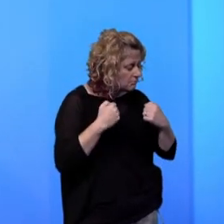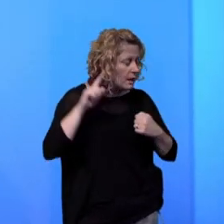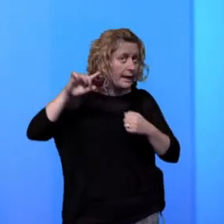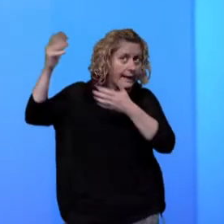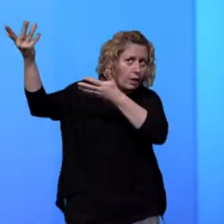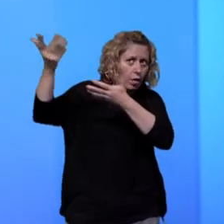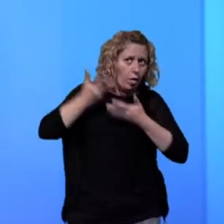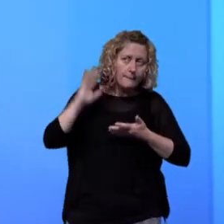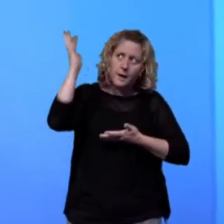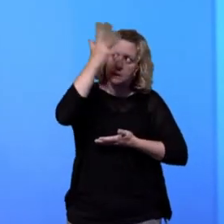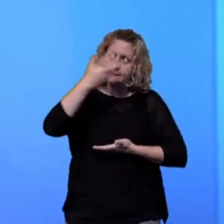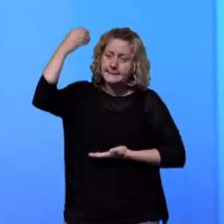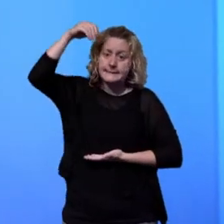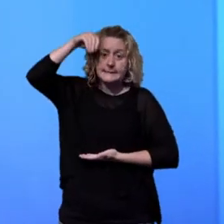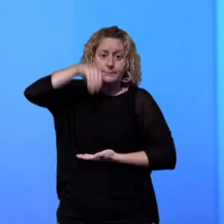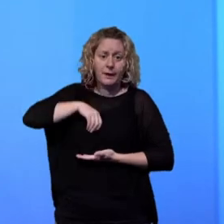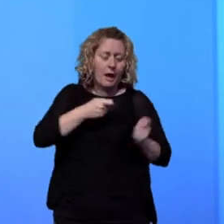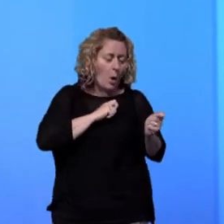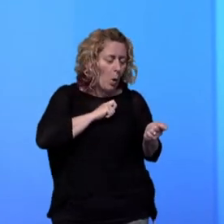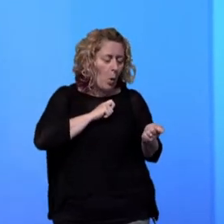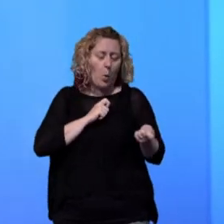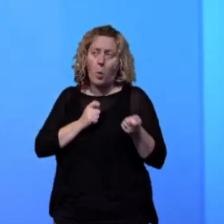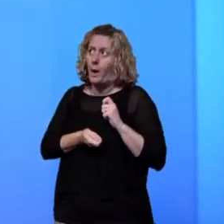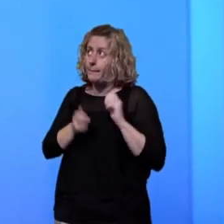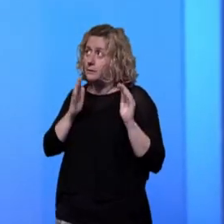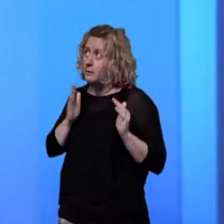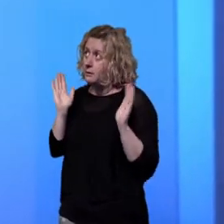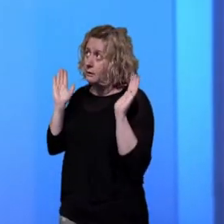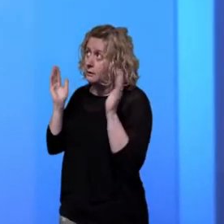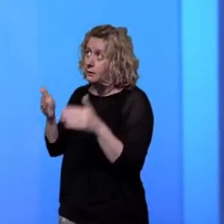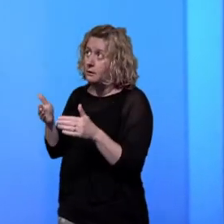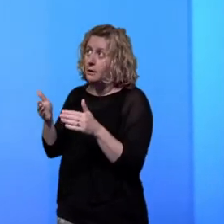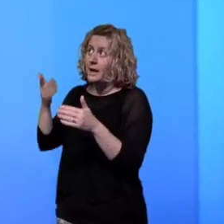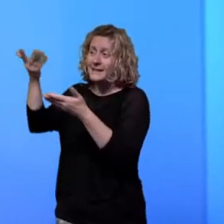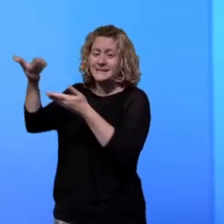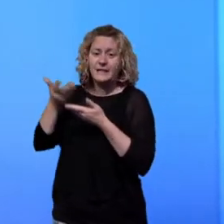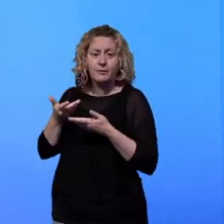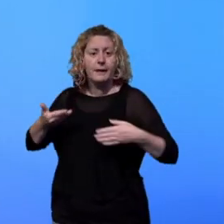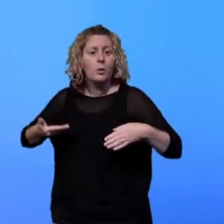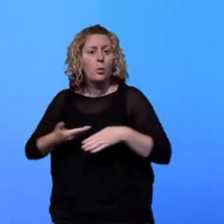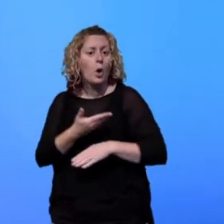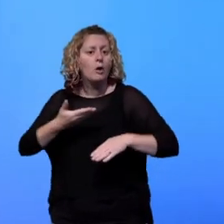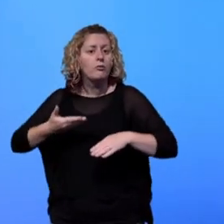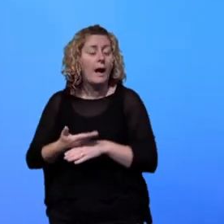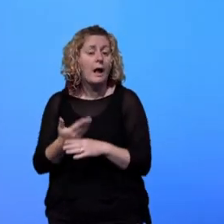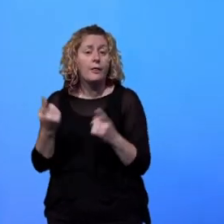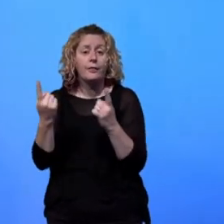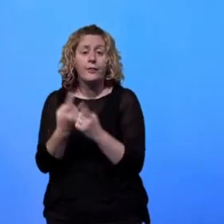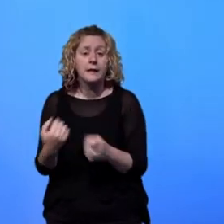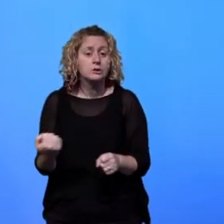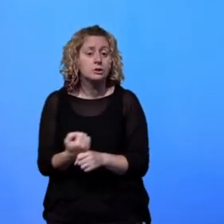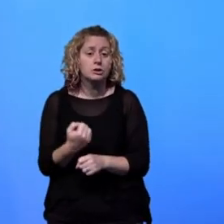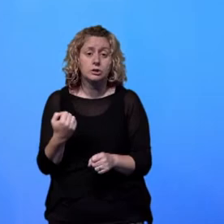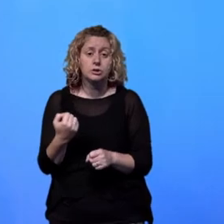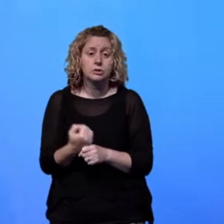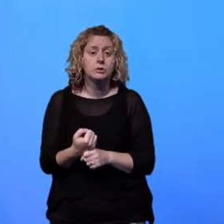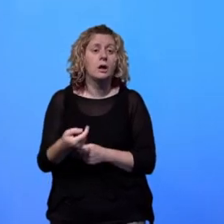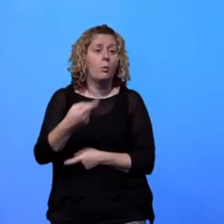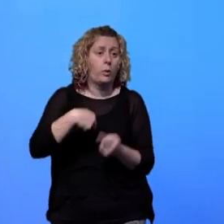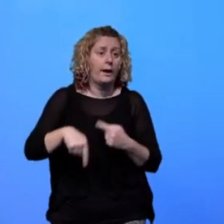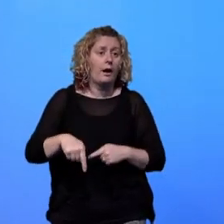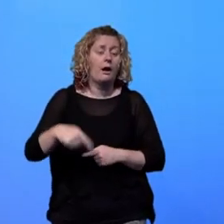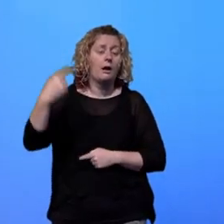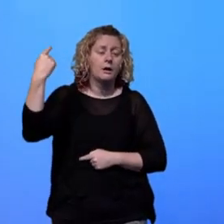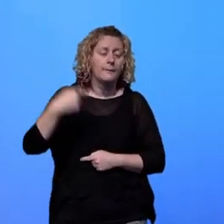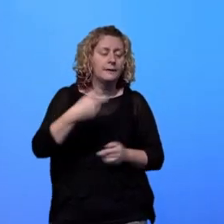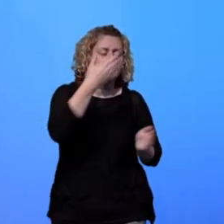heart around. He's given me worthwhile things to do. And brothers and sisters like you who are commanded to love me, and then one day I'll stand before him